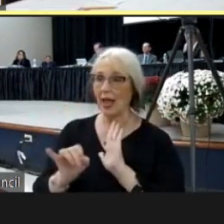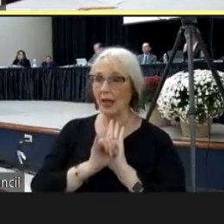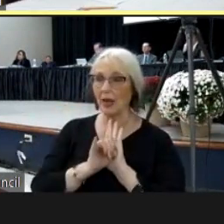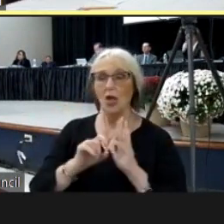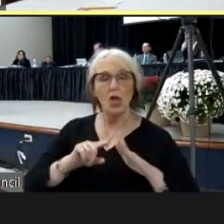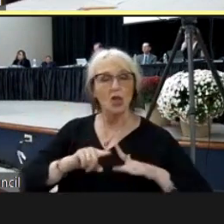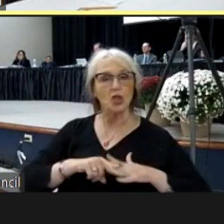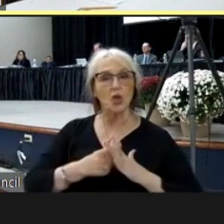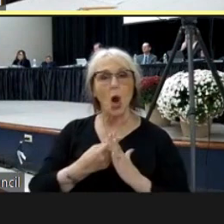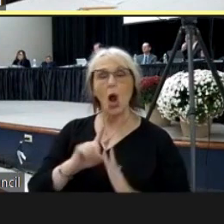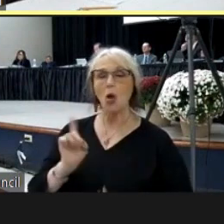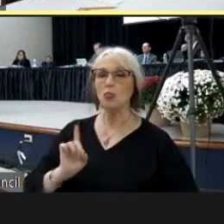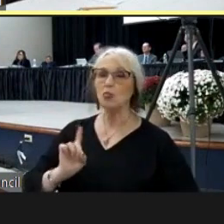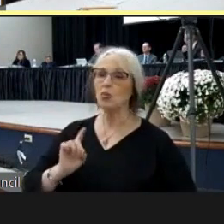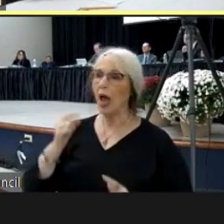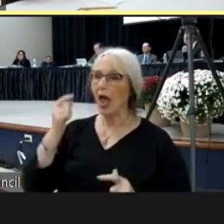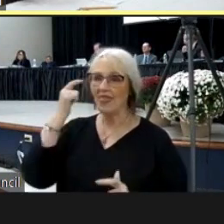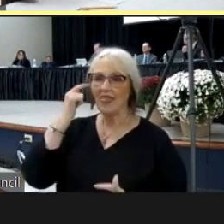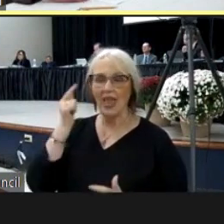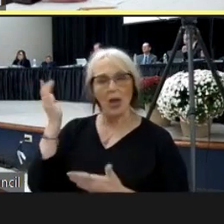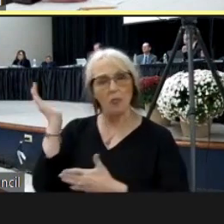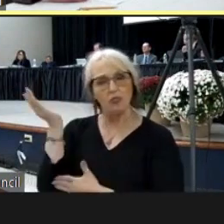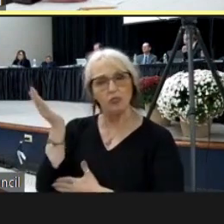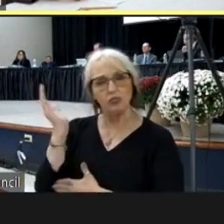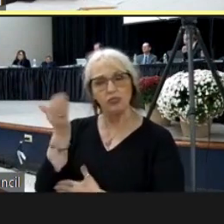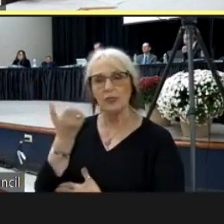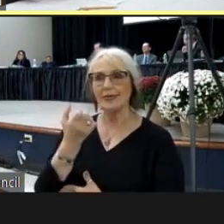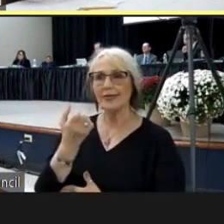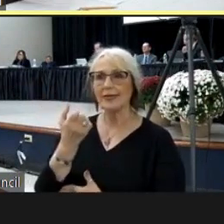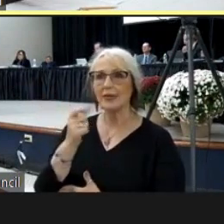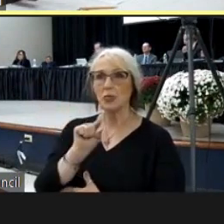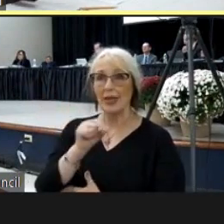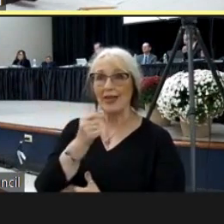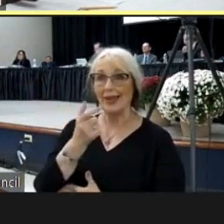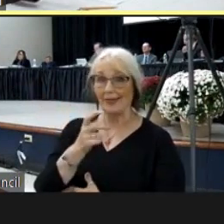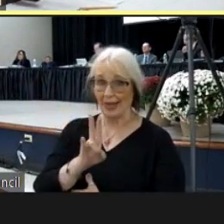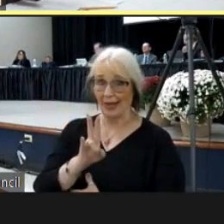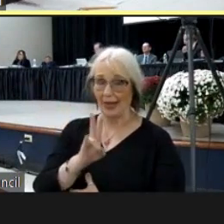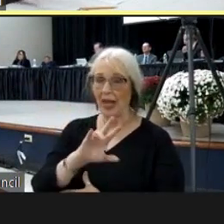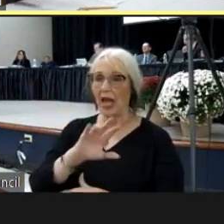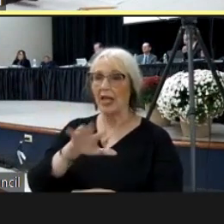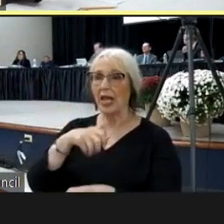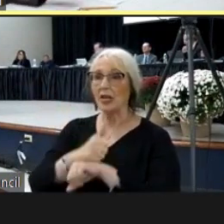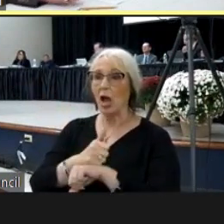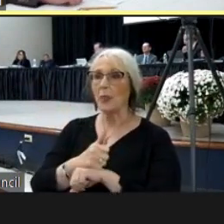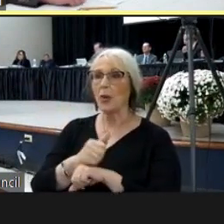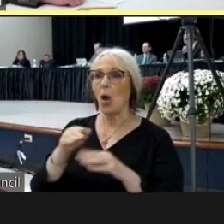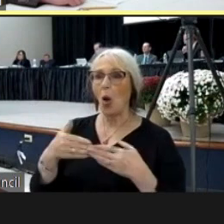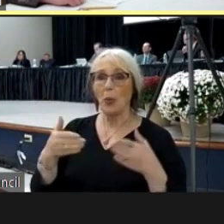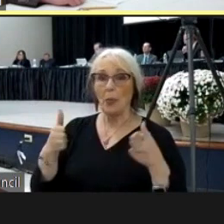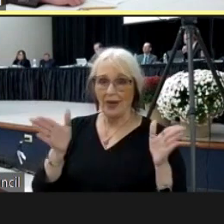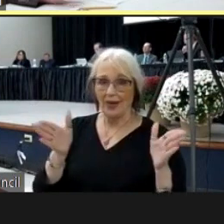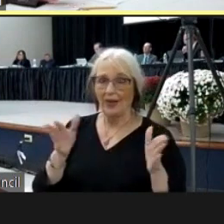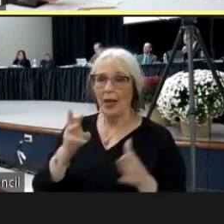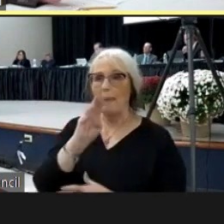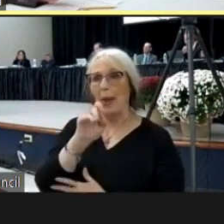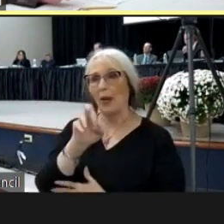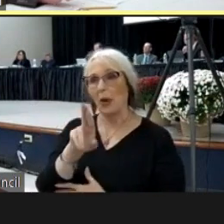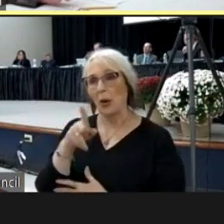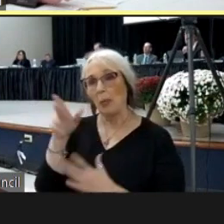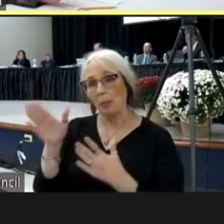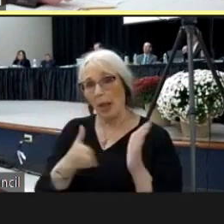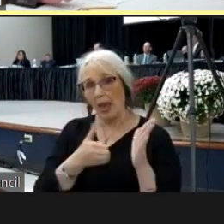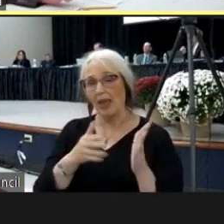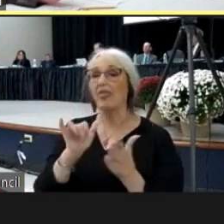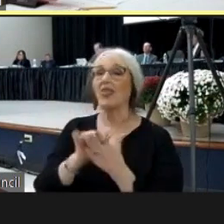for us, I think I gave the presentation in 2017 that adopted our Parks, Recreation, Open Space Master Plan. And it was that document